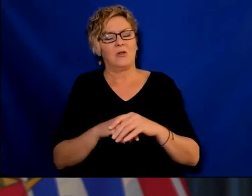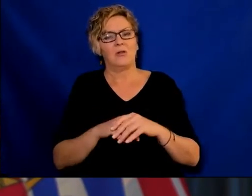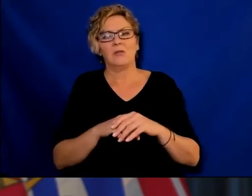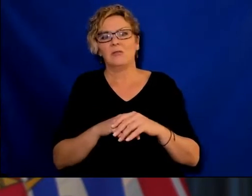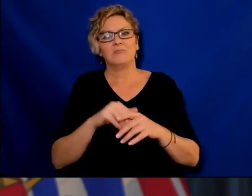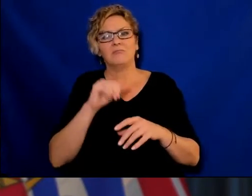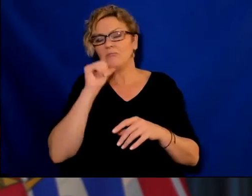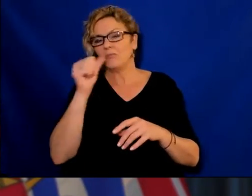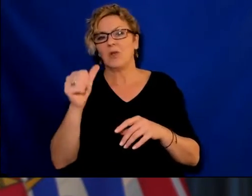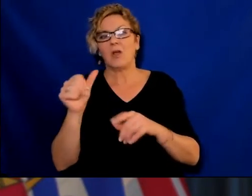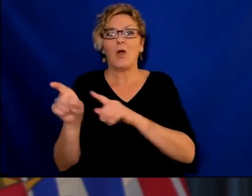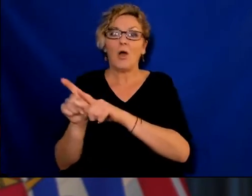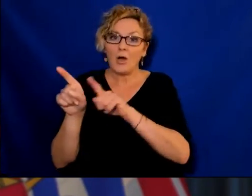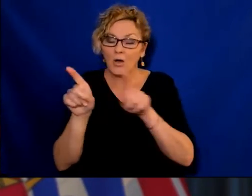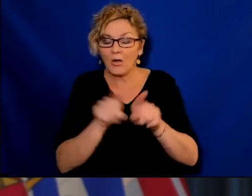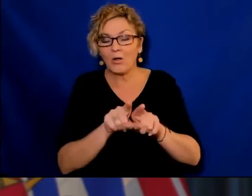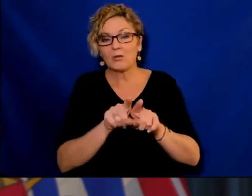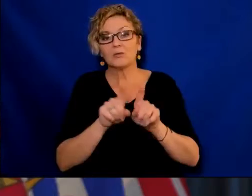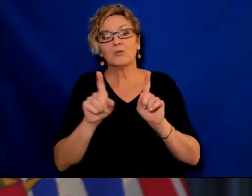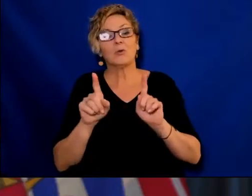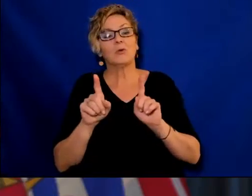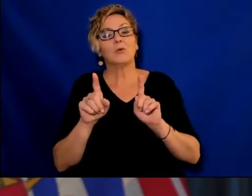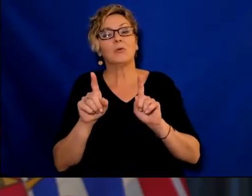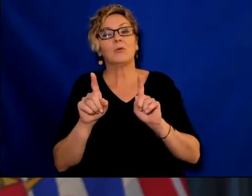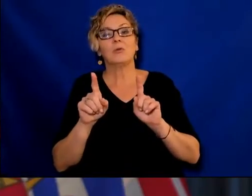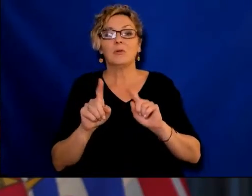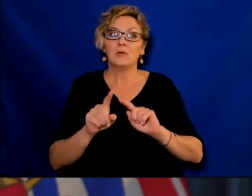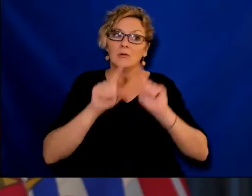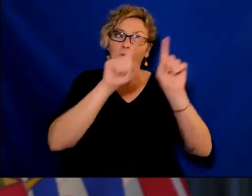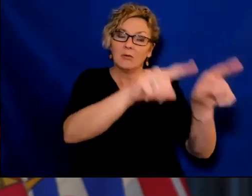that's what I meant by needing to go back,